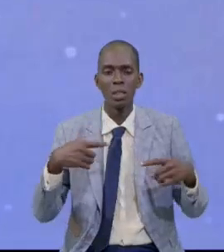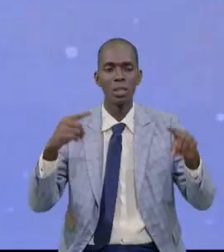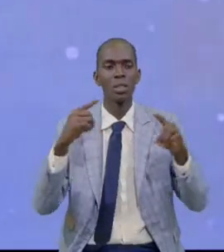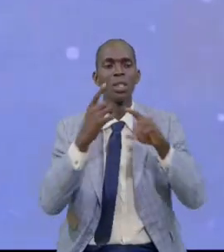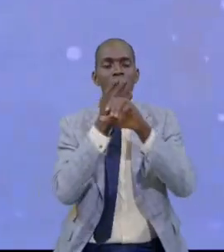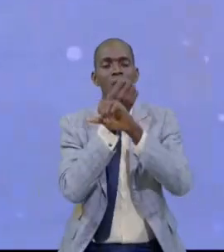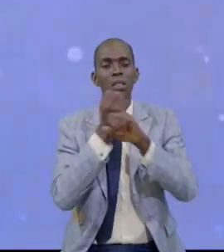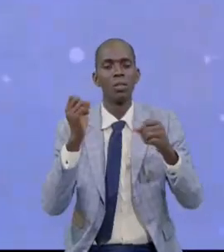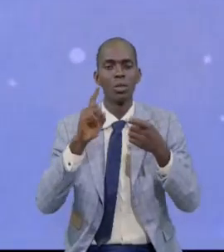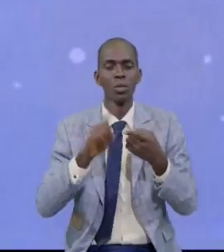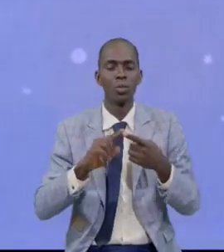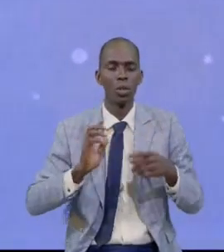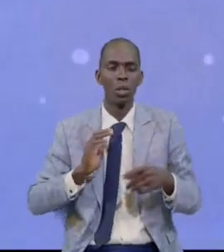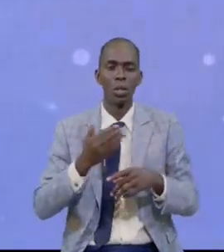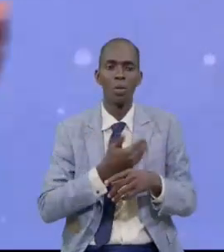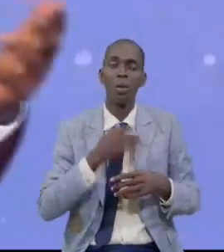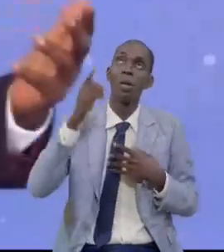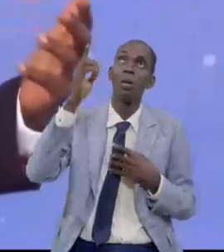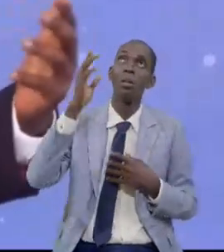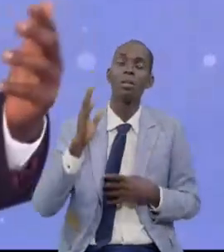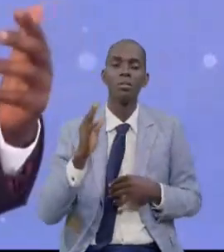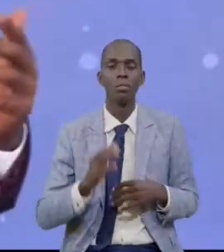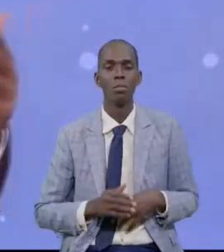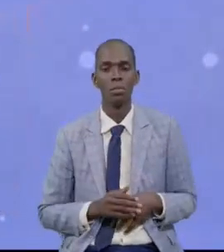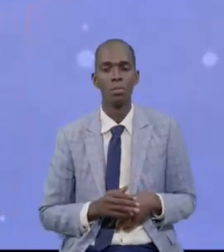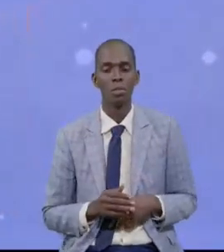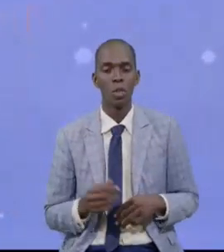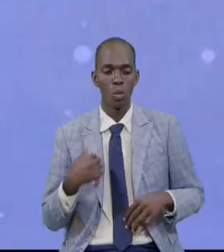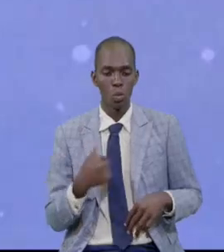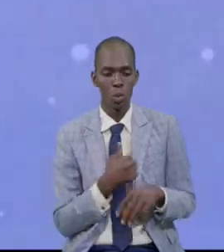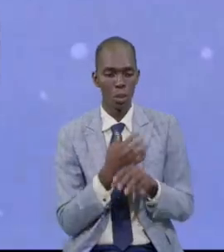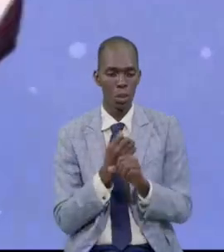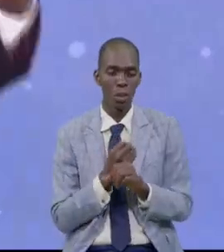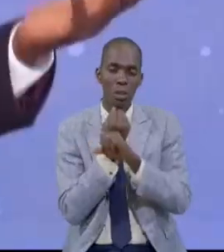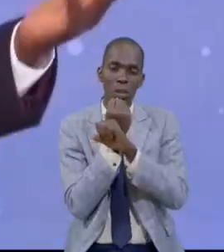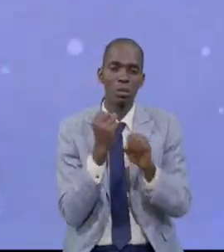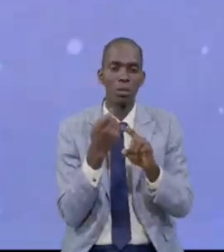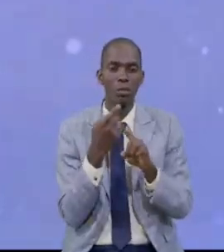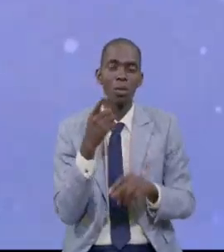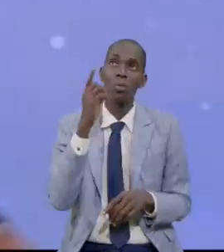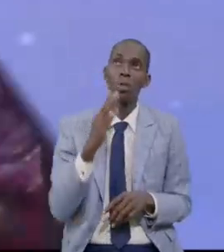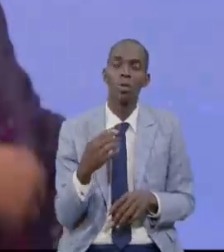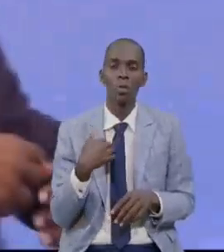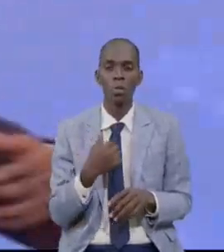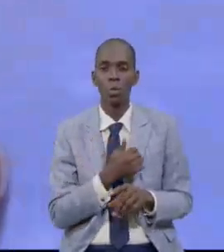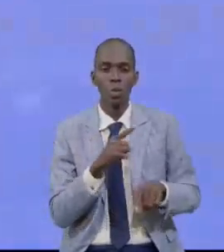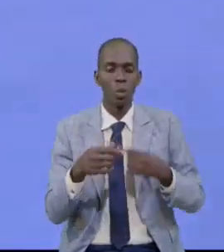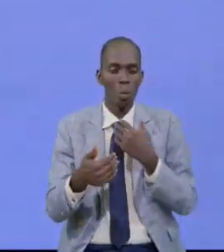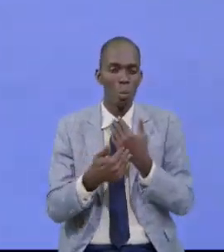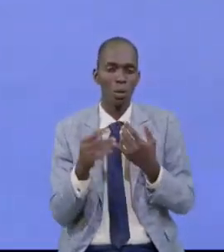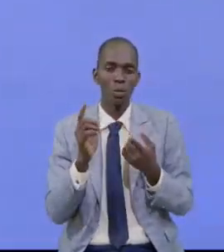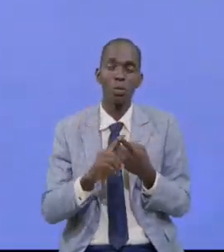our God. We got salvation from God, and then we go back to Him, and we lay